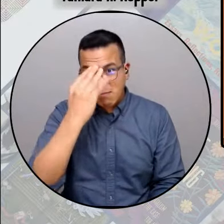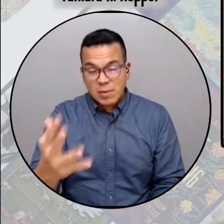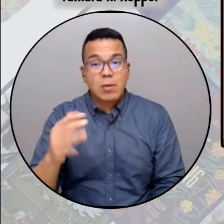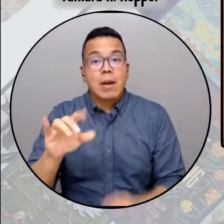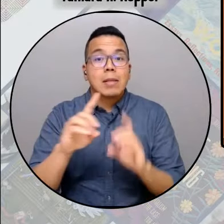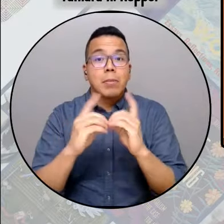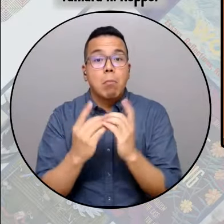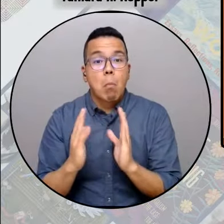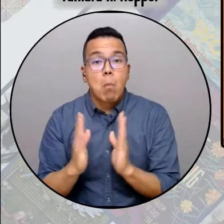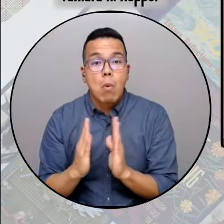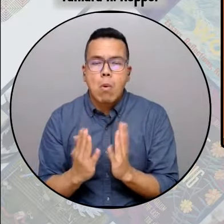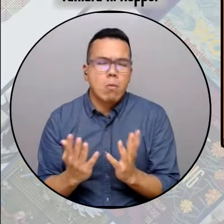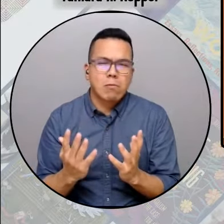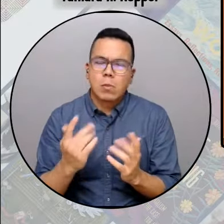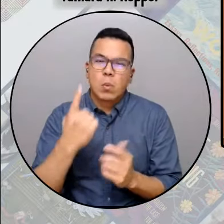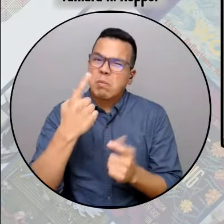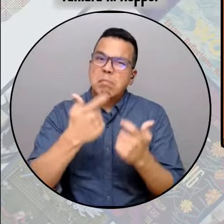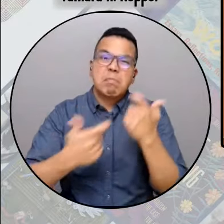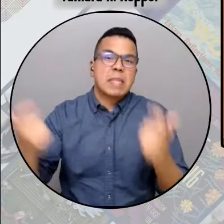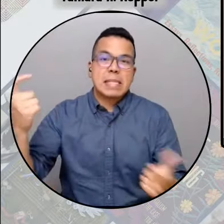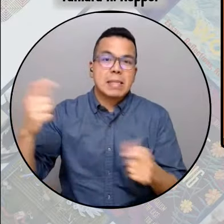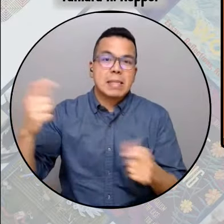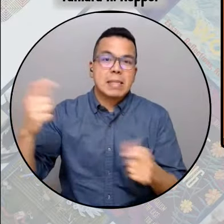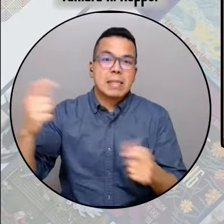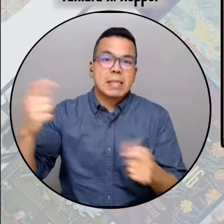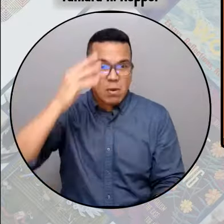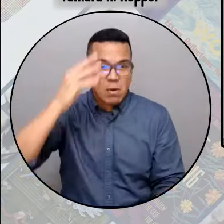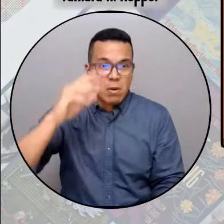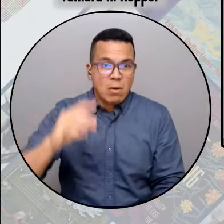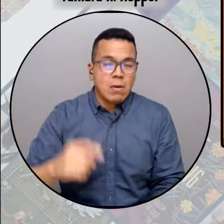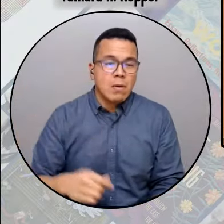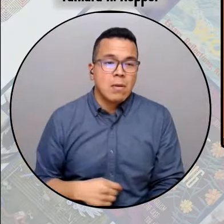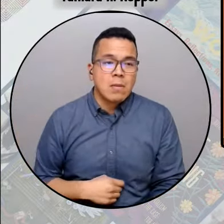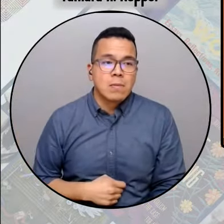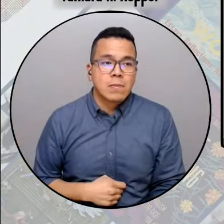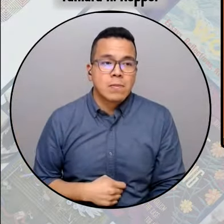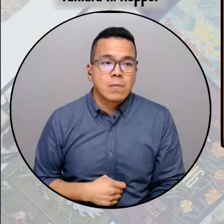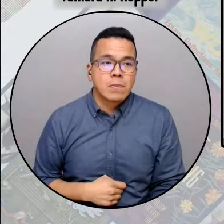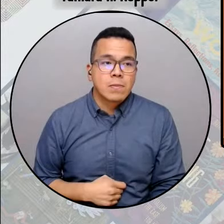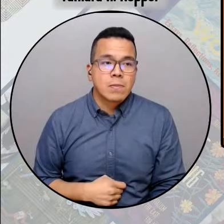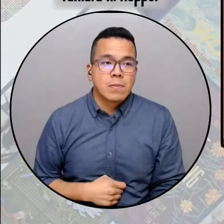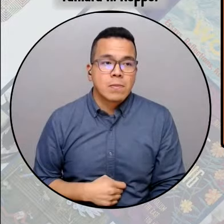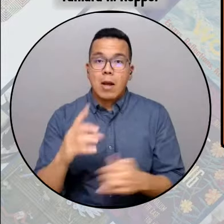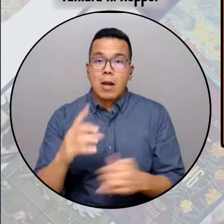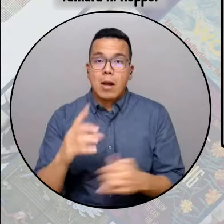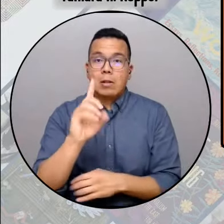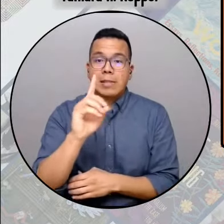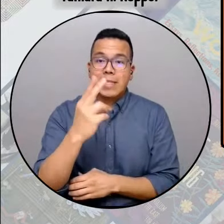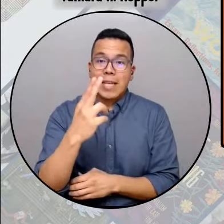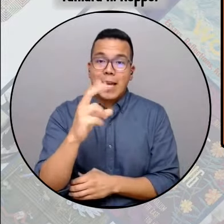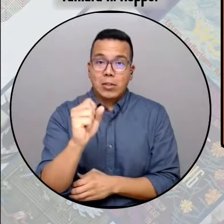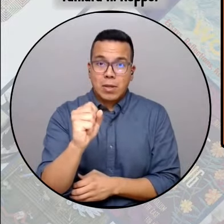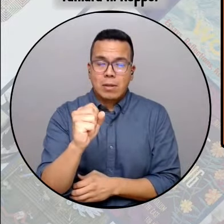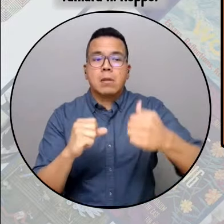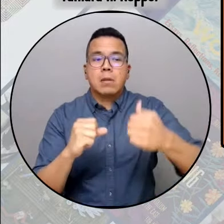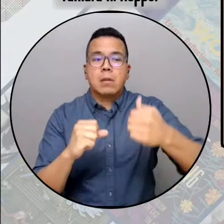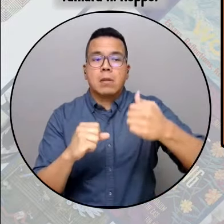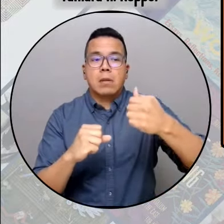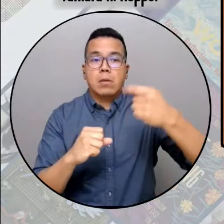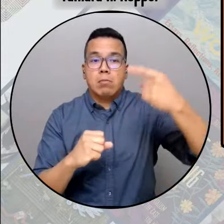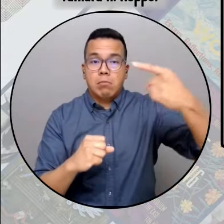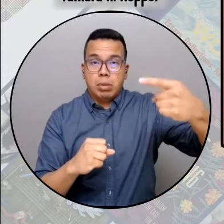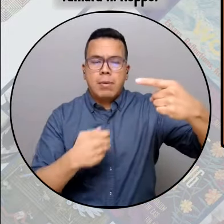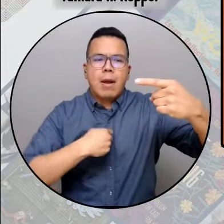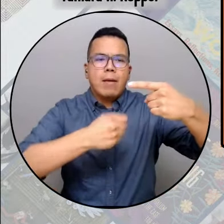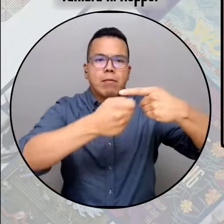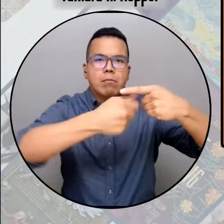here, we're going to look at three different agencies within that that have to do a lot with immigration.